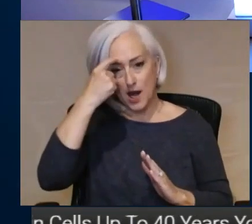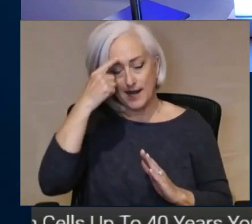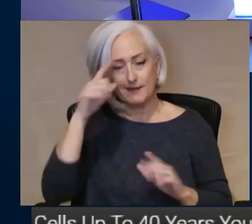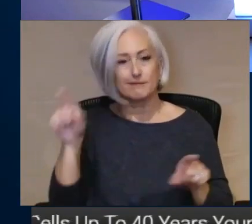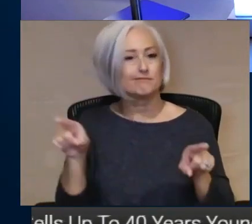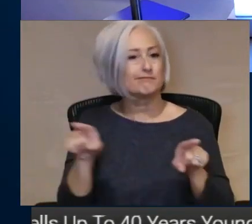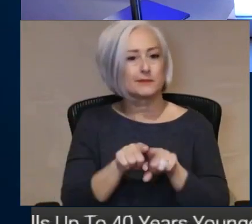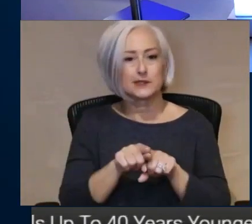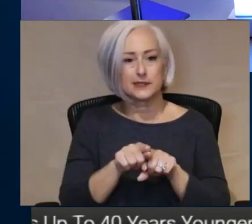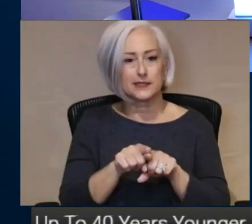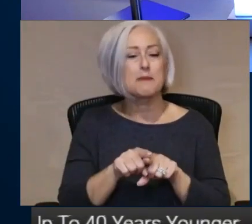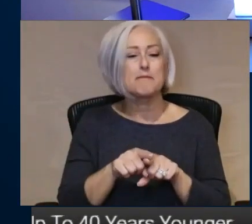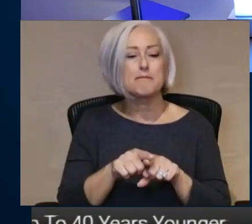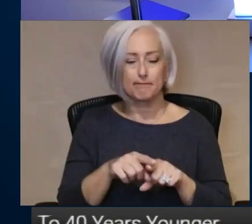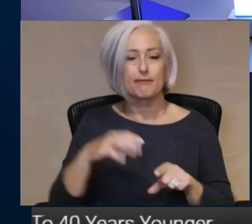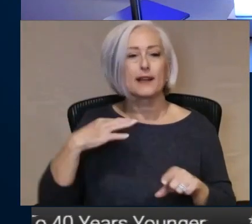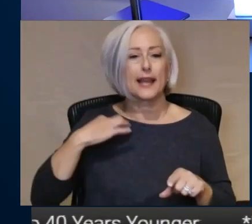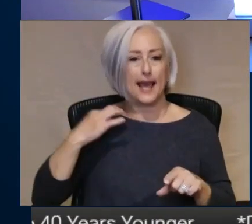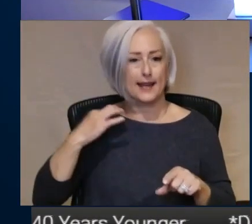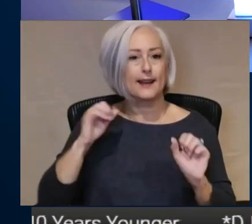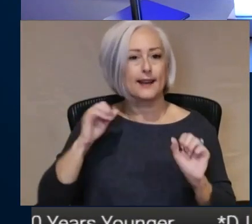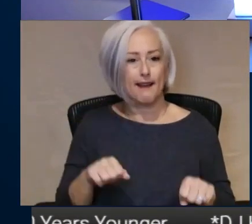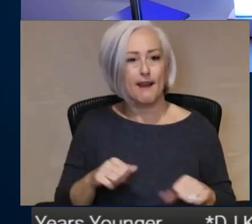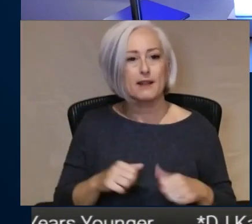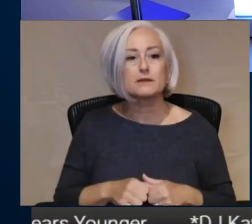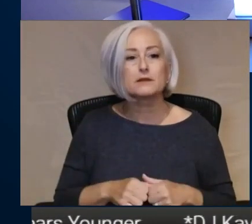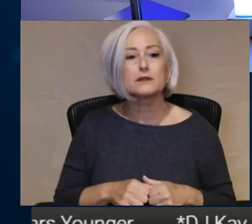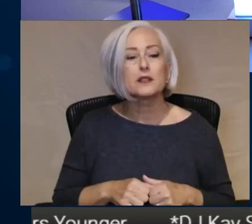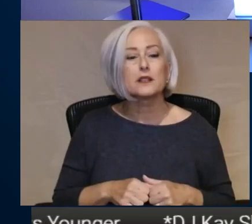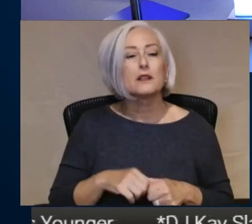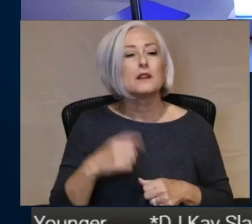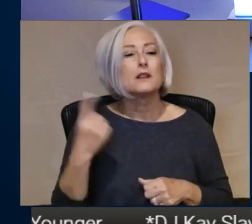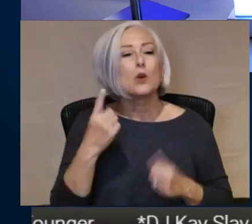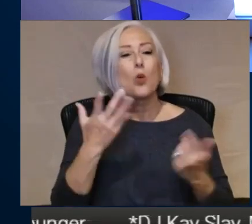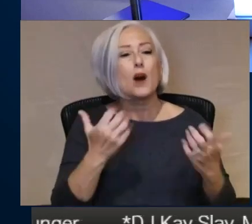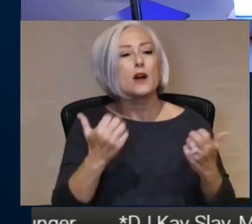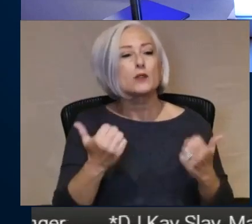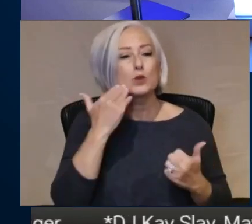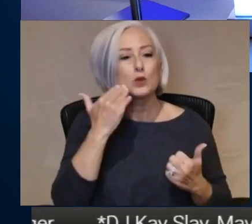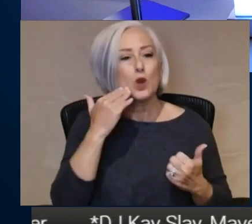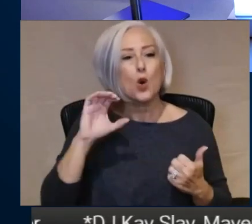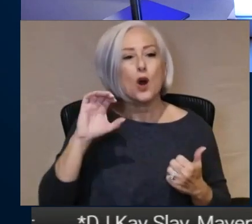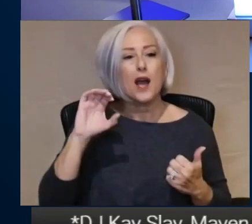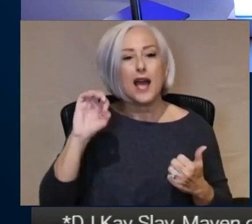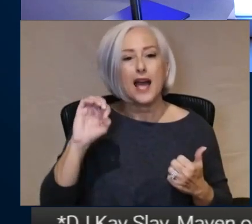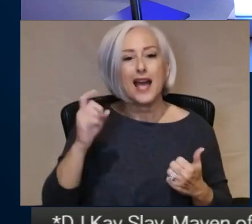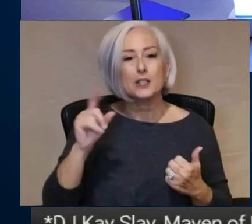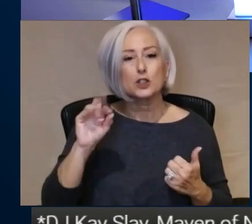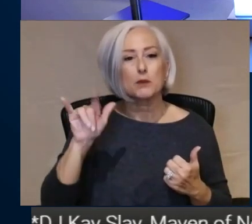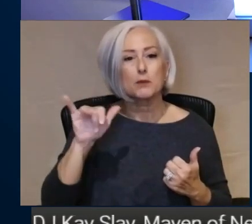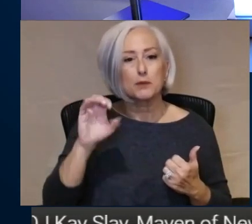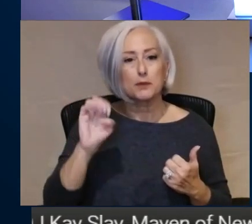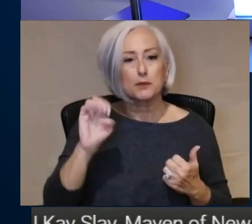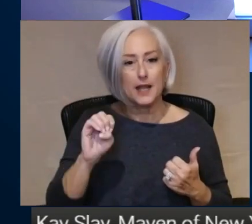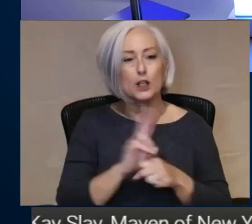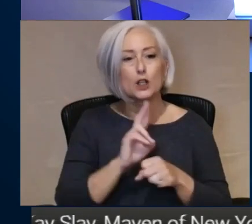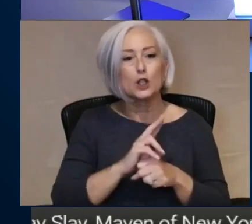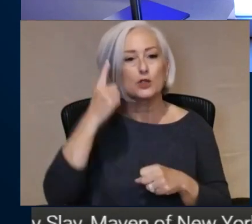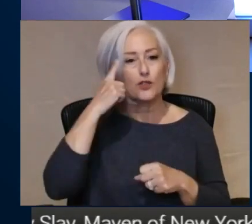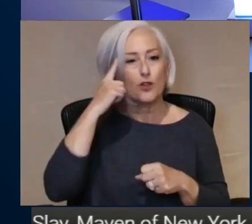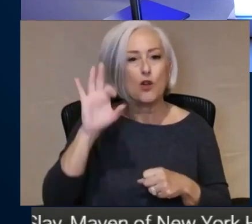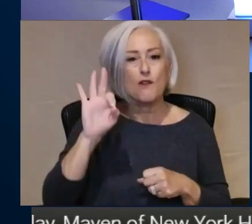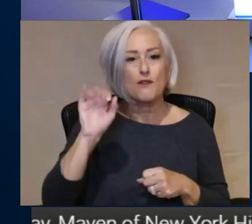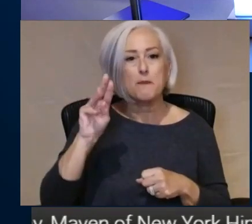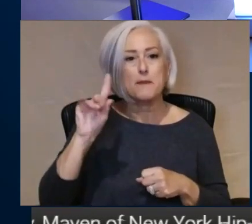to ask, is Exablate Neuro used for familiar, I can't say that word. Familial. Thank